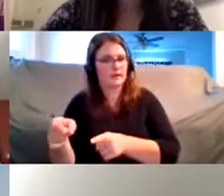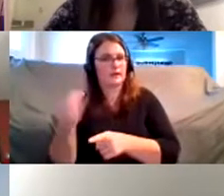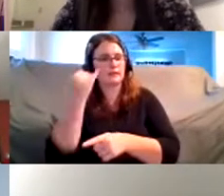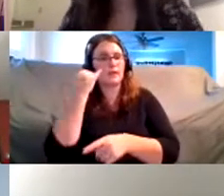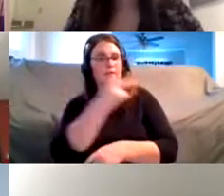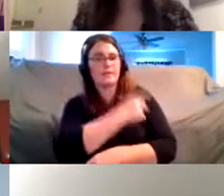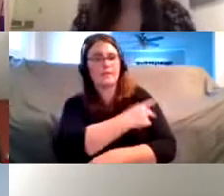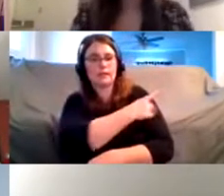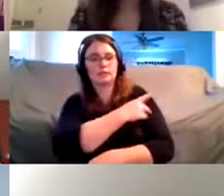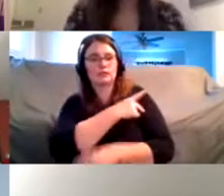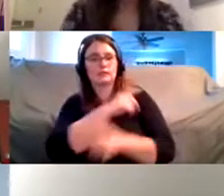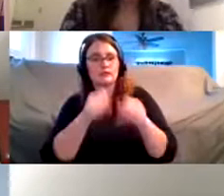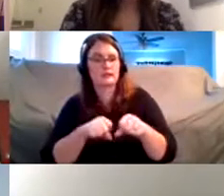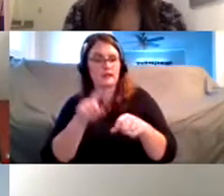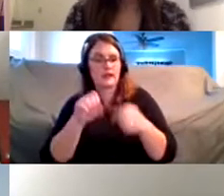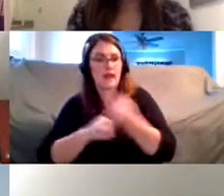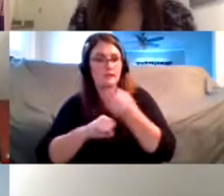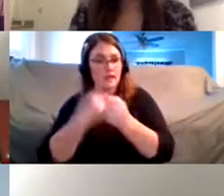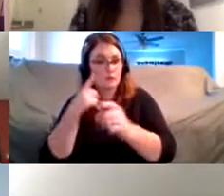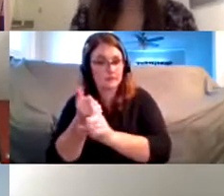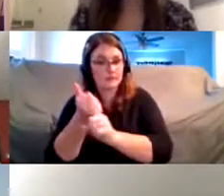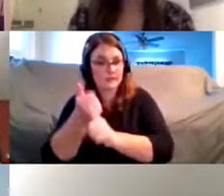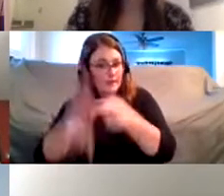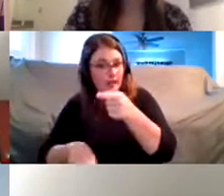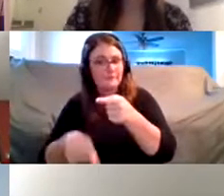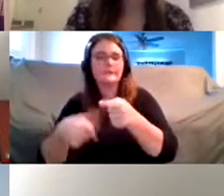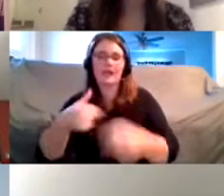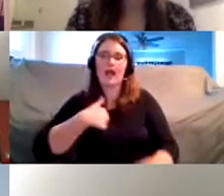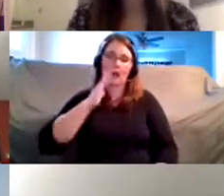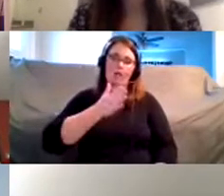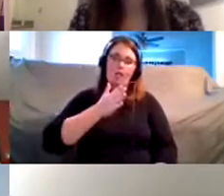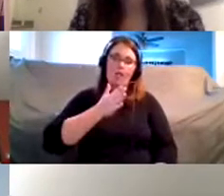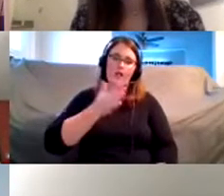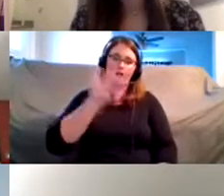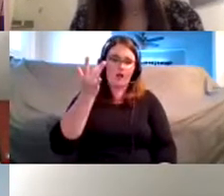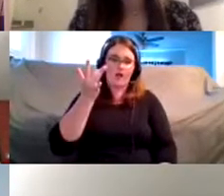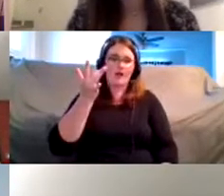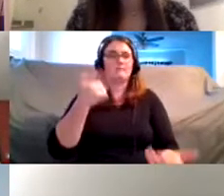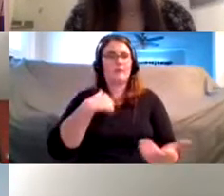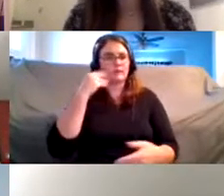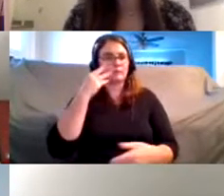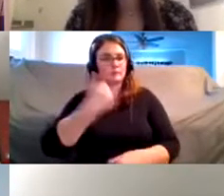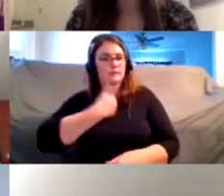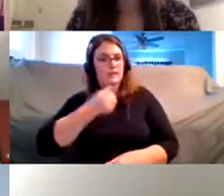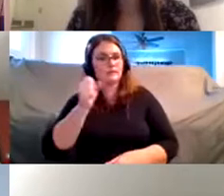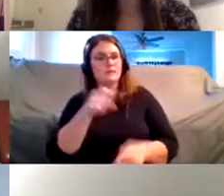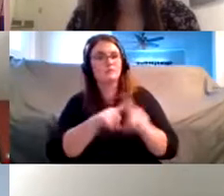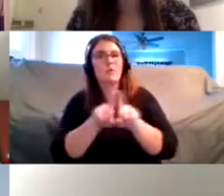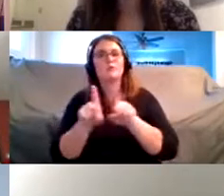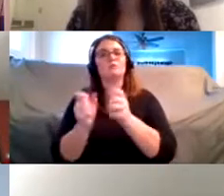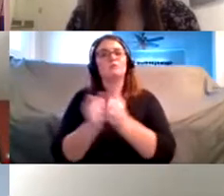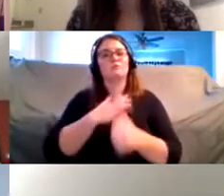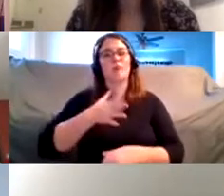for himself, I will do it, because I've not only been there myself, but I've been with my mom. So just because a